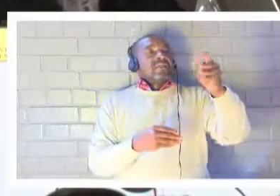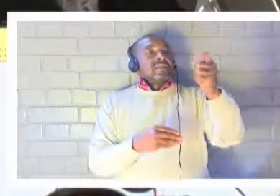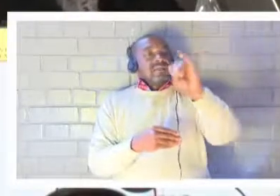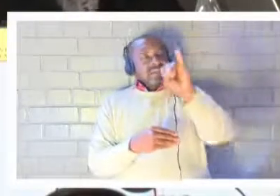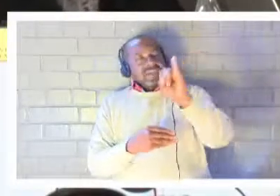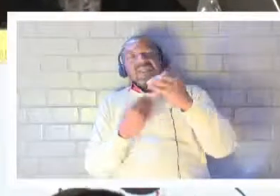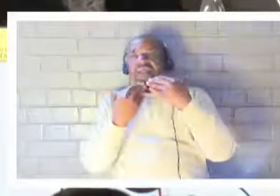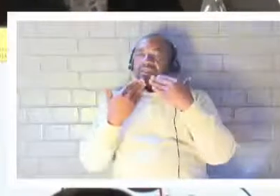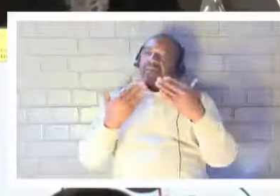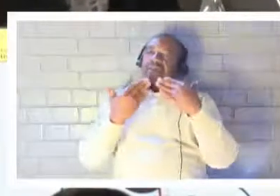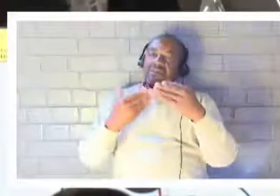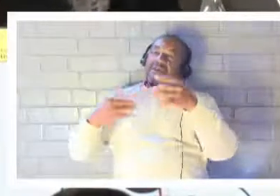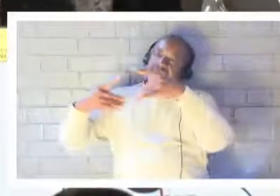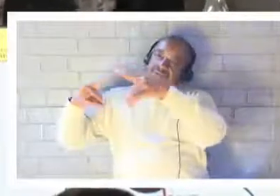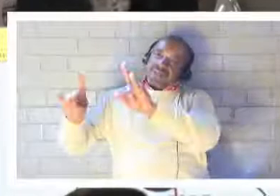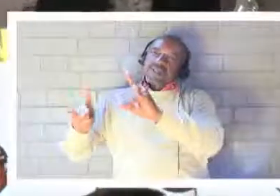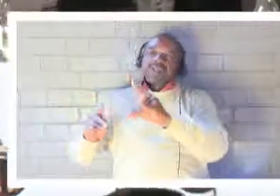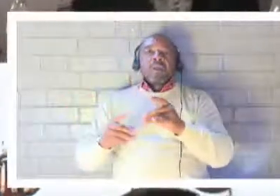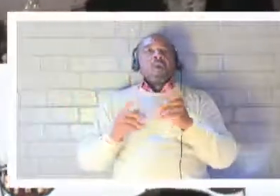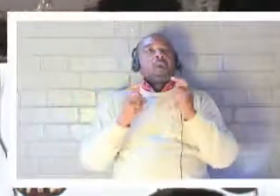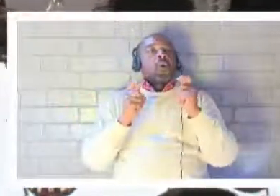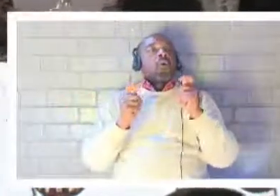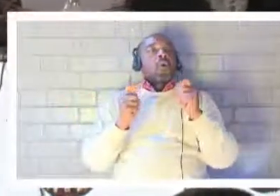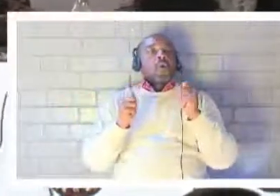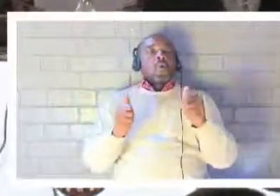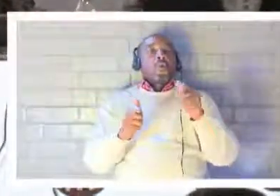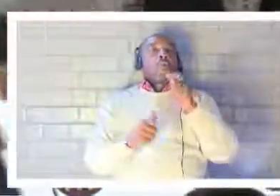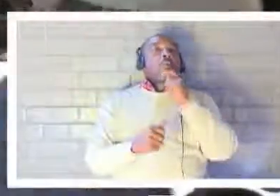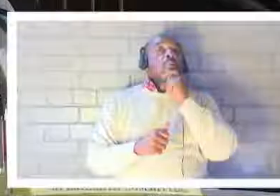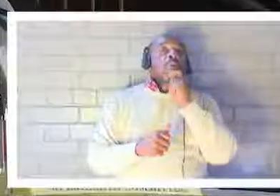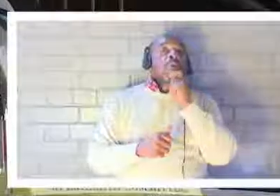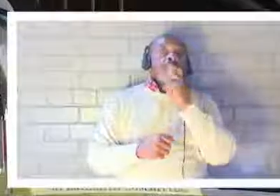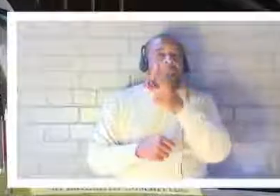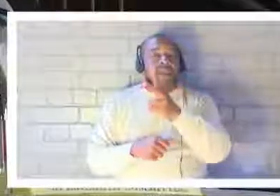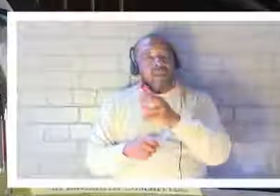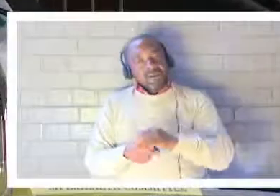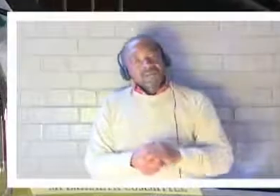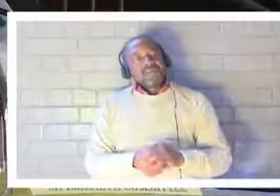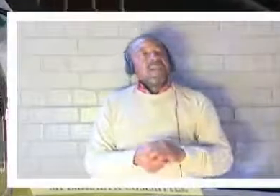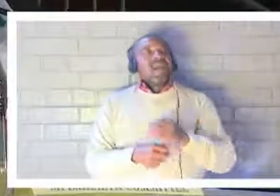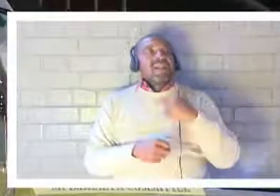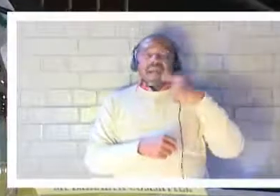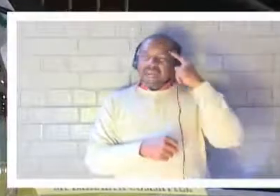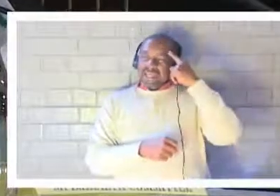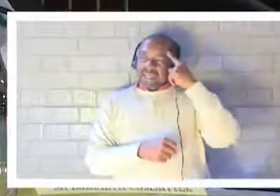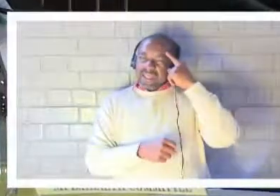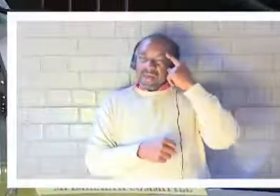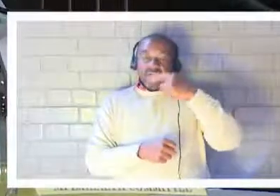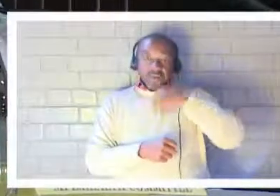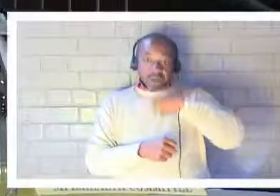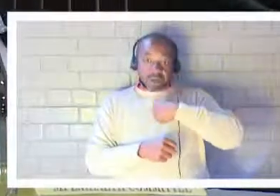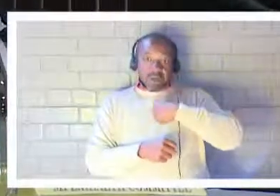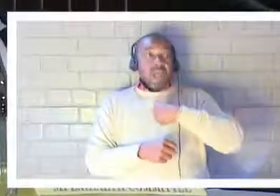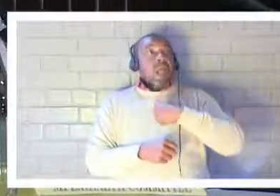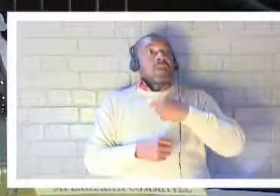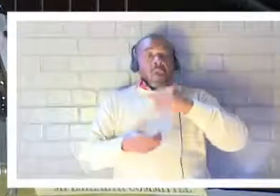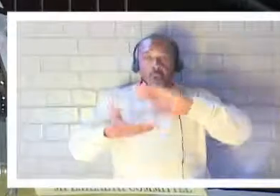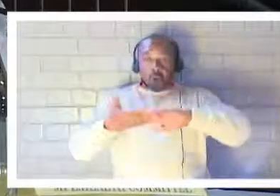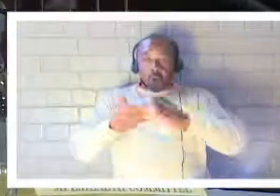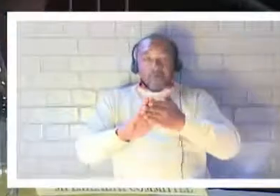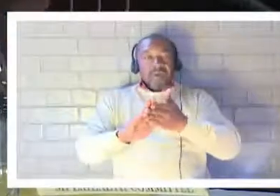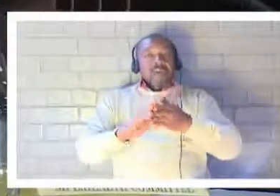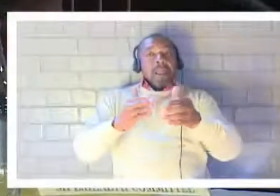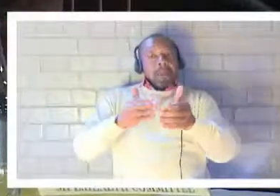Thank you very much, Chair, and good morning once more. I think for us as committee members,